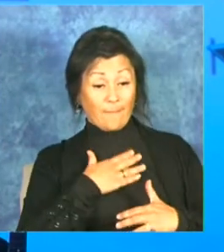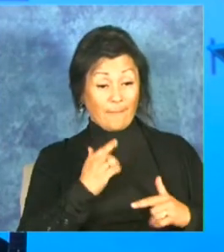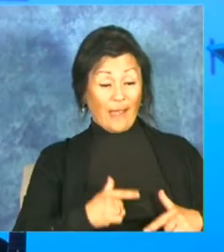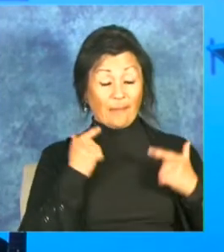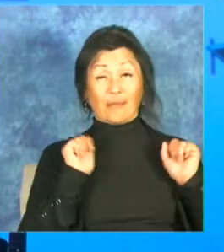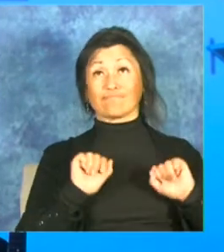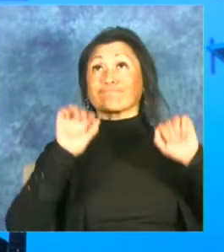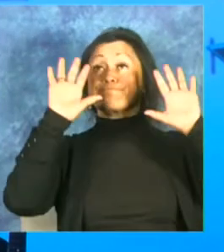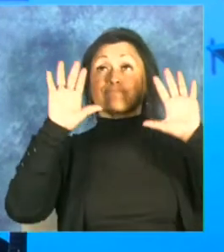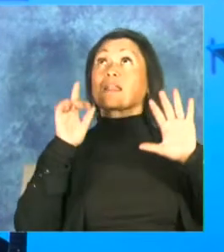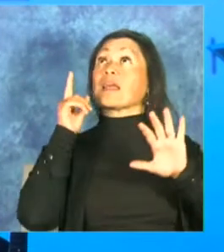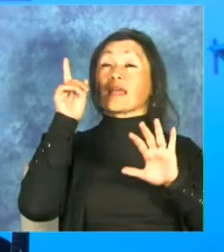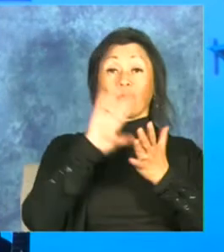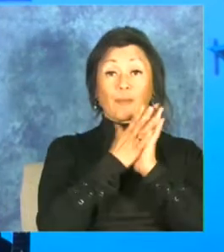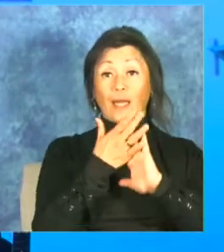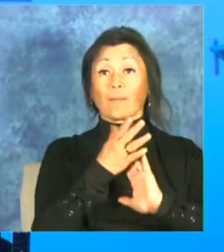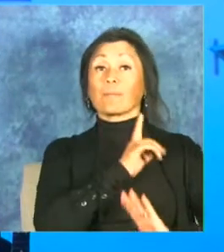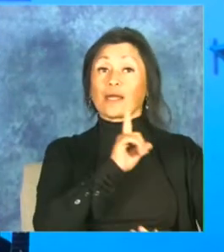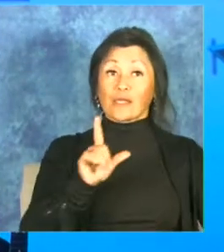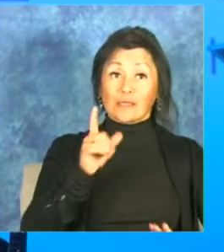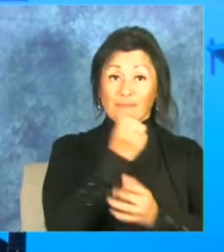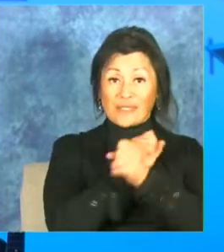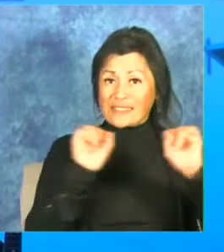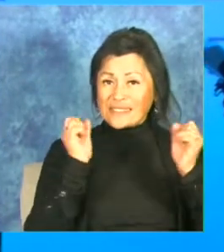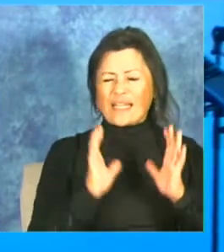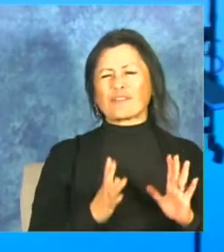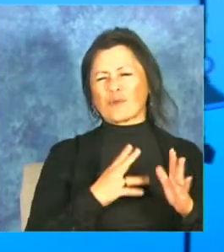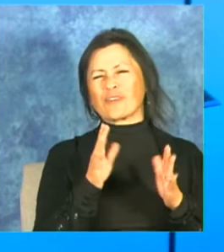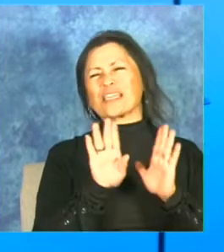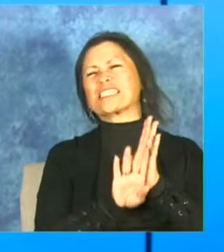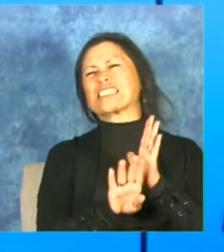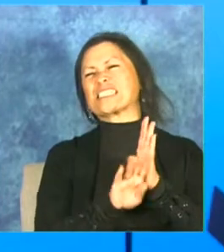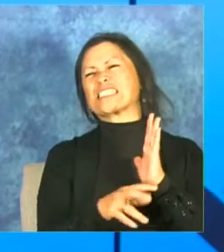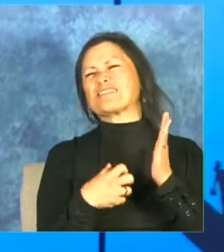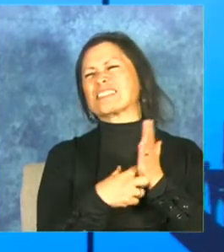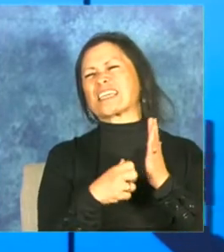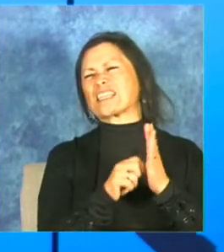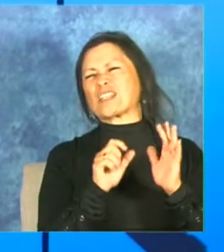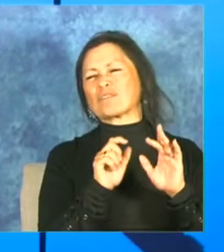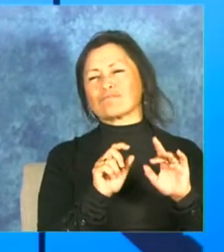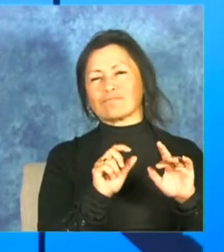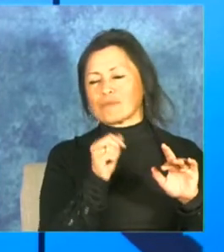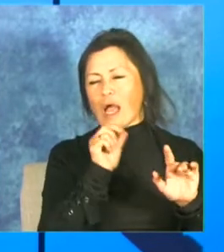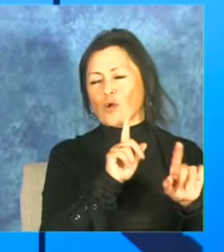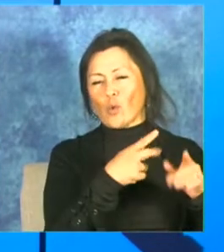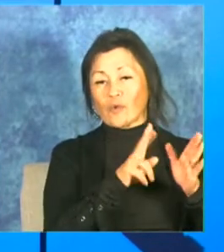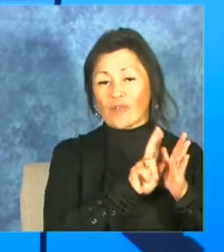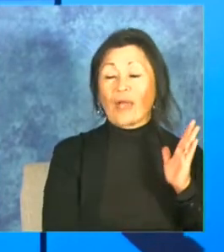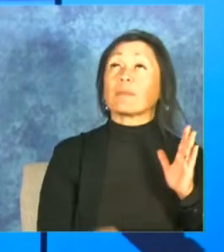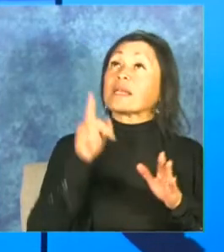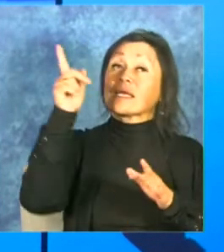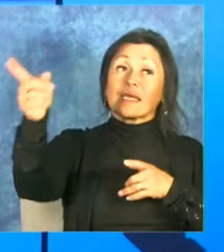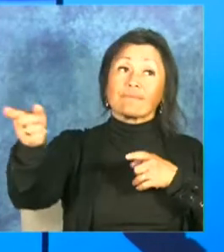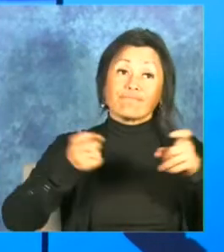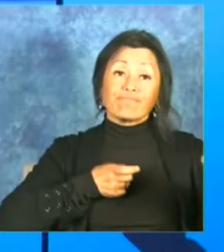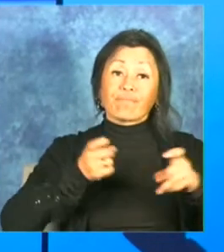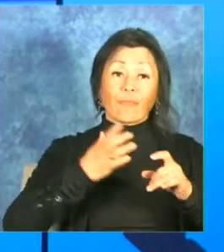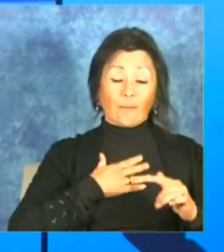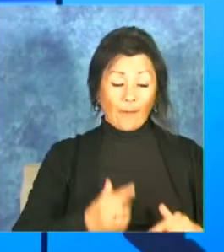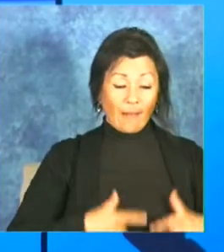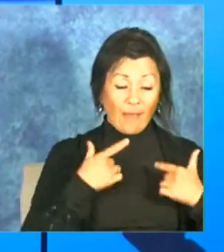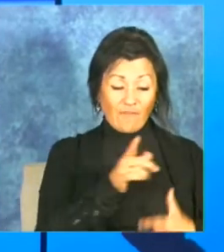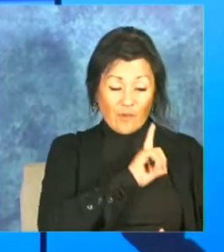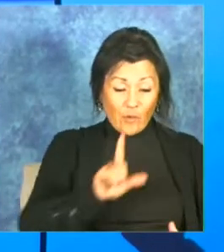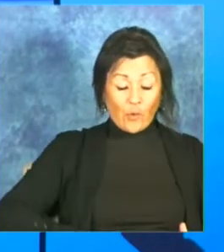Christ, he didn't just become my Savior, so I got a cheap ticket to get out of hell and go to heaven, but he became Lord over my life. And